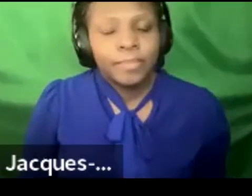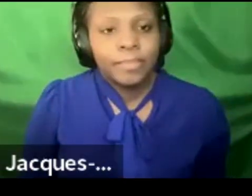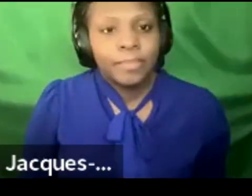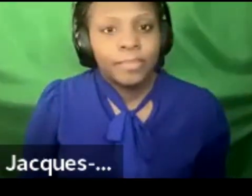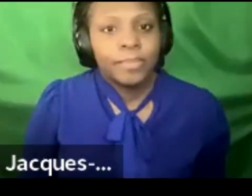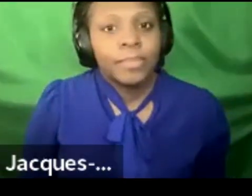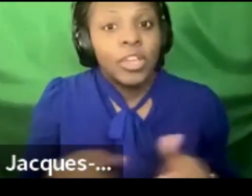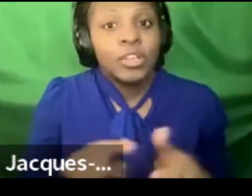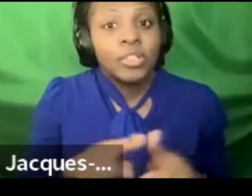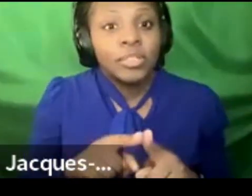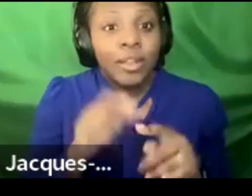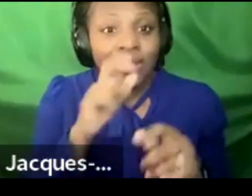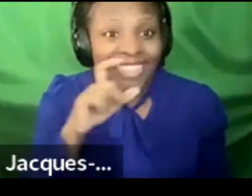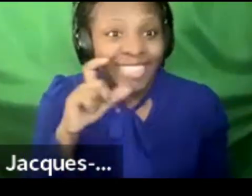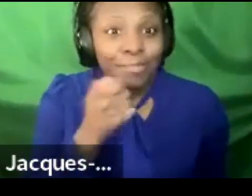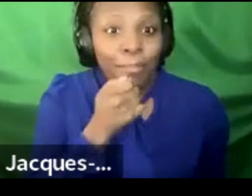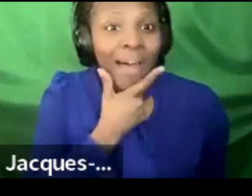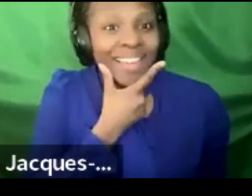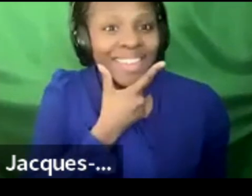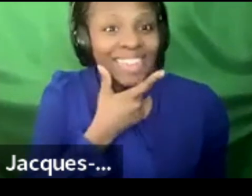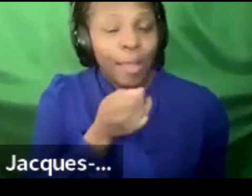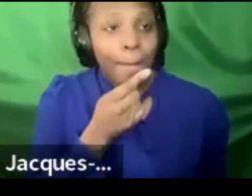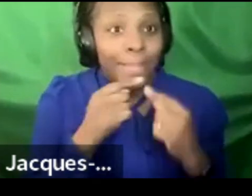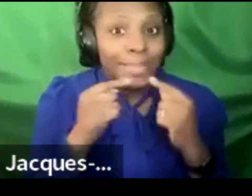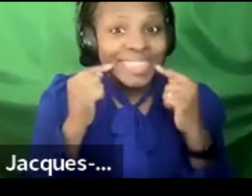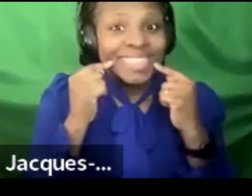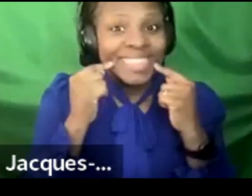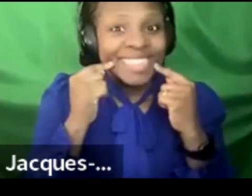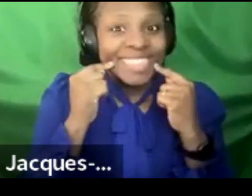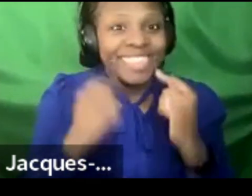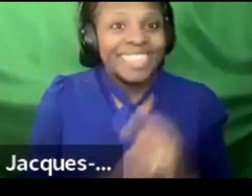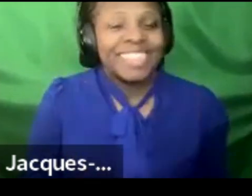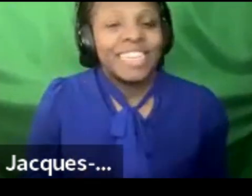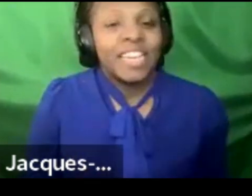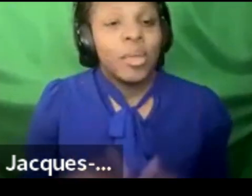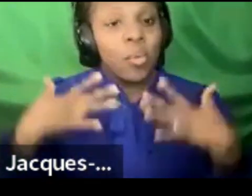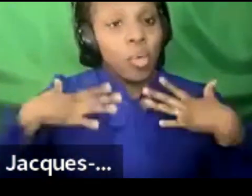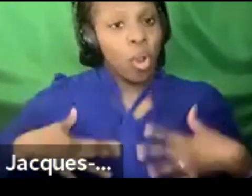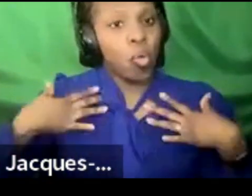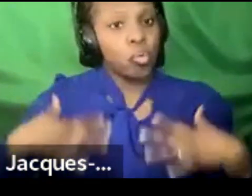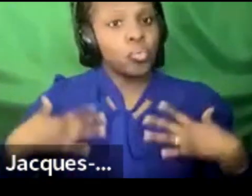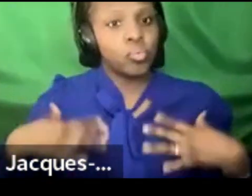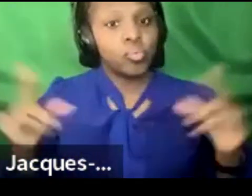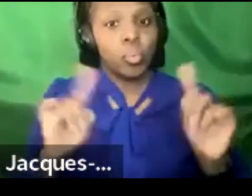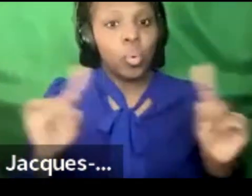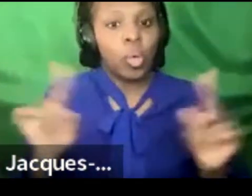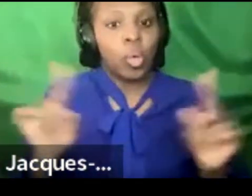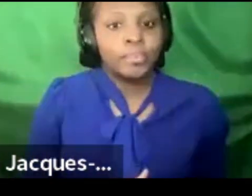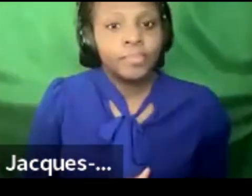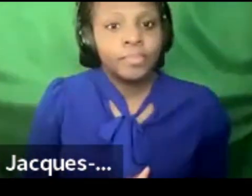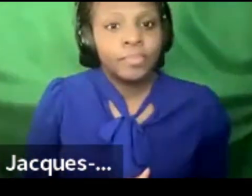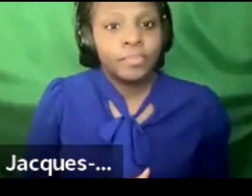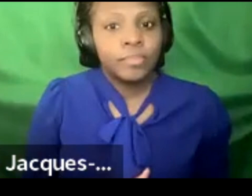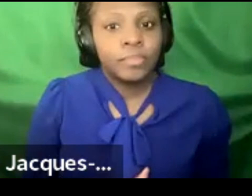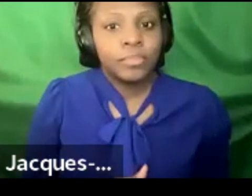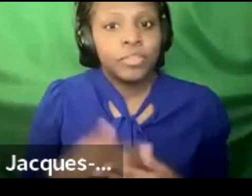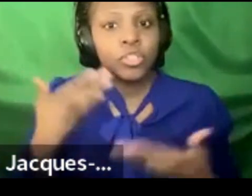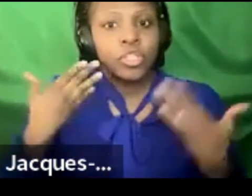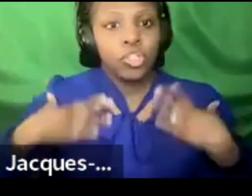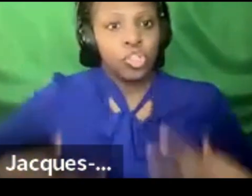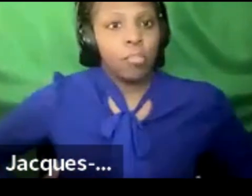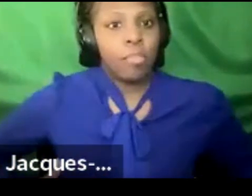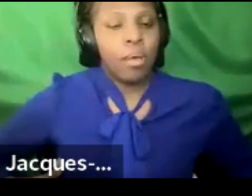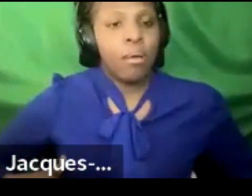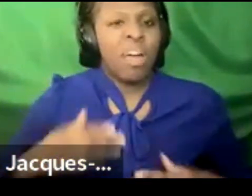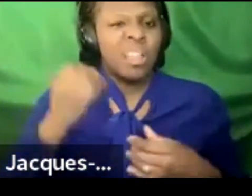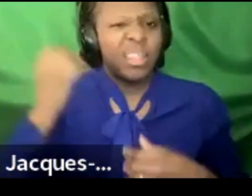I've got a lot of teeth and a big smile. And I'm wearing a jumper with a